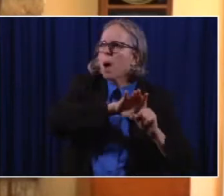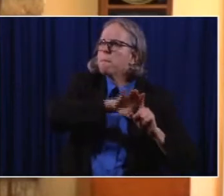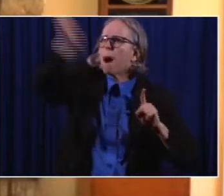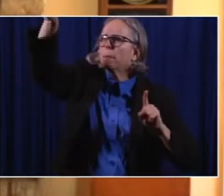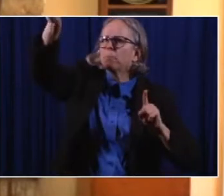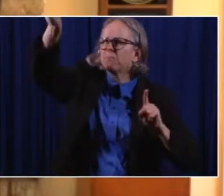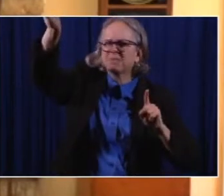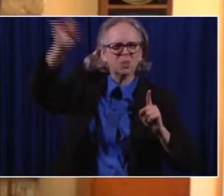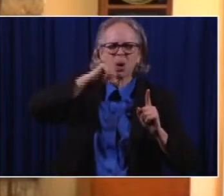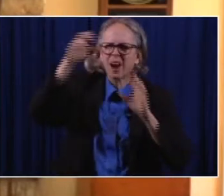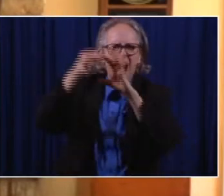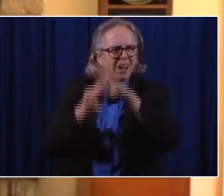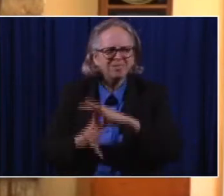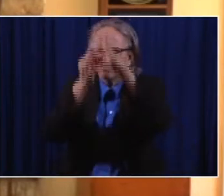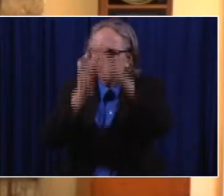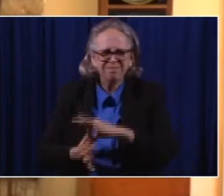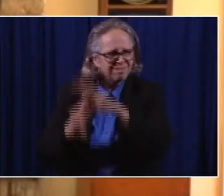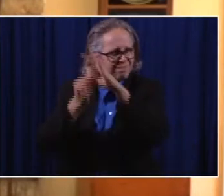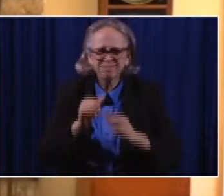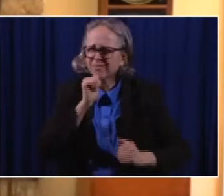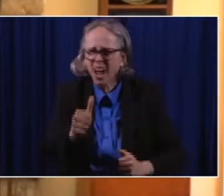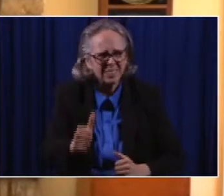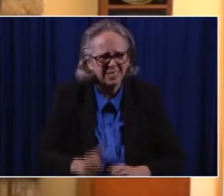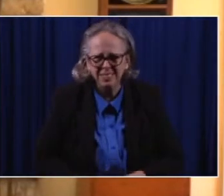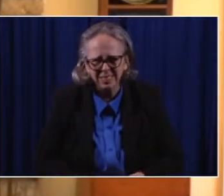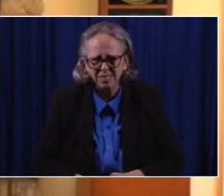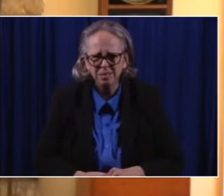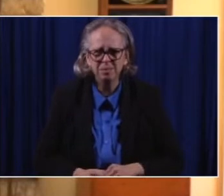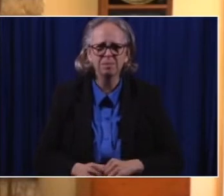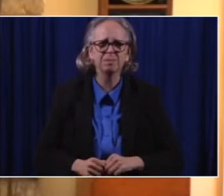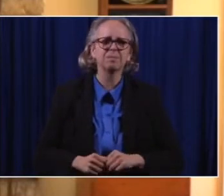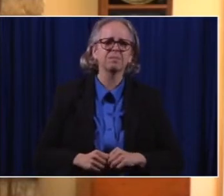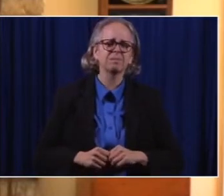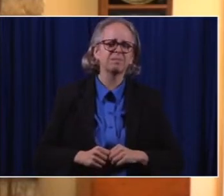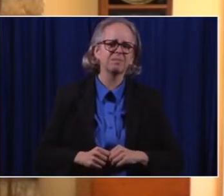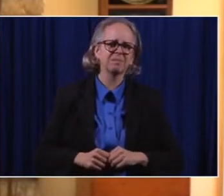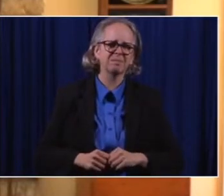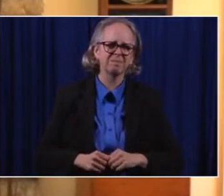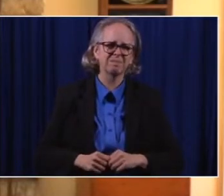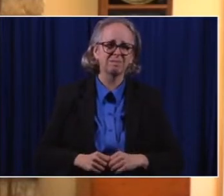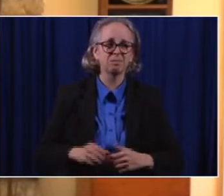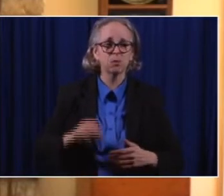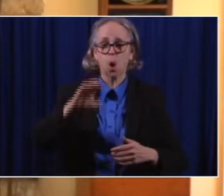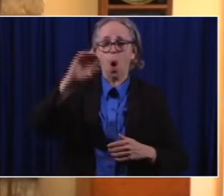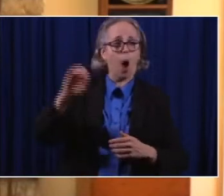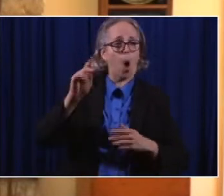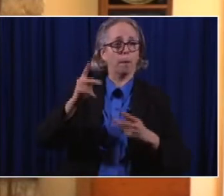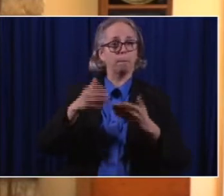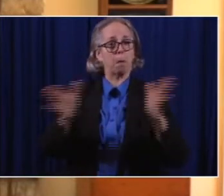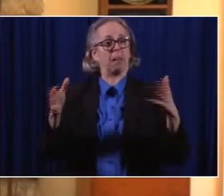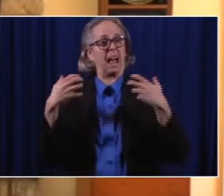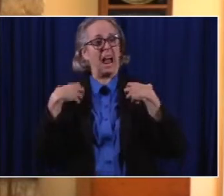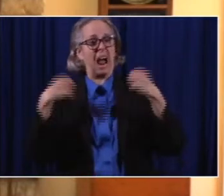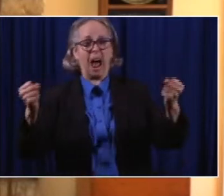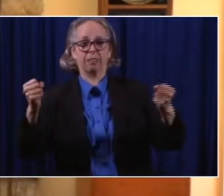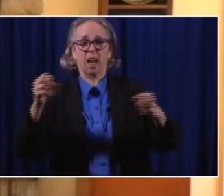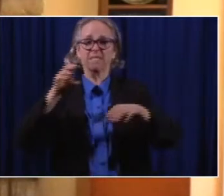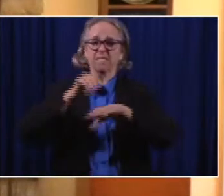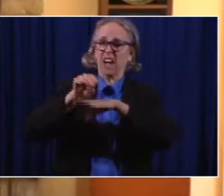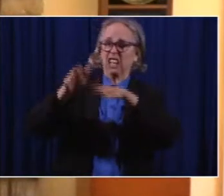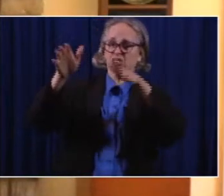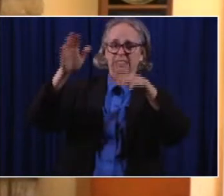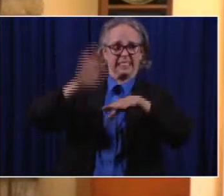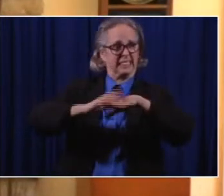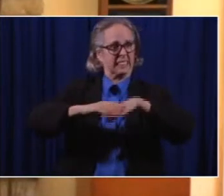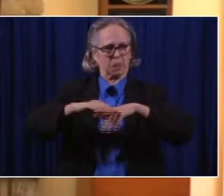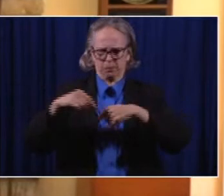This is the 20th week of the Ohio Public Health Advisory system. And Michael, let's go to the next